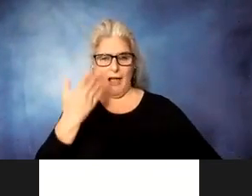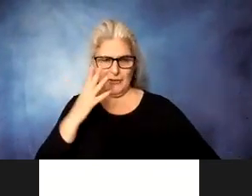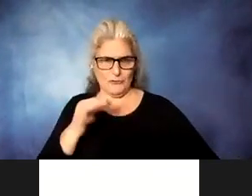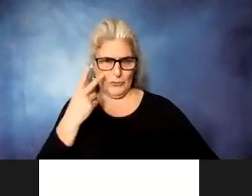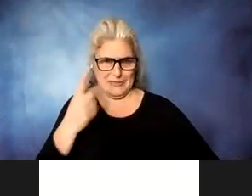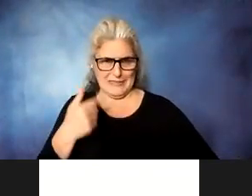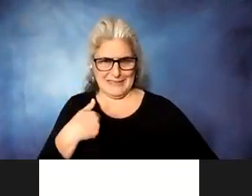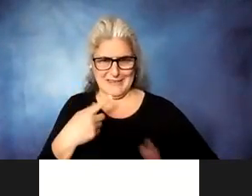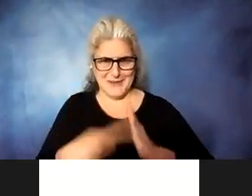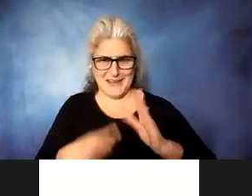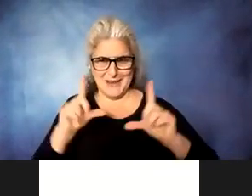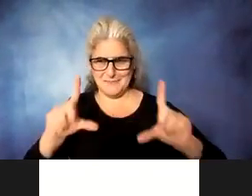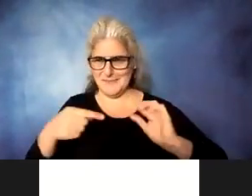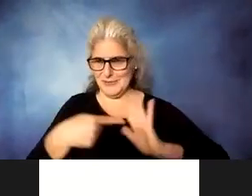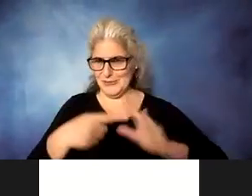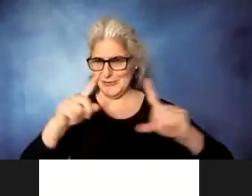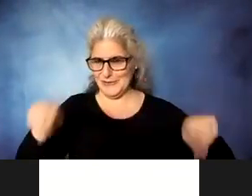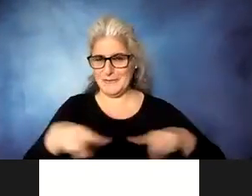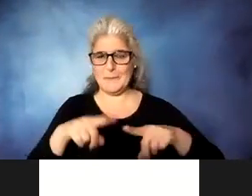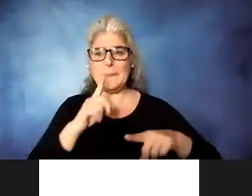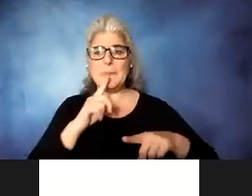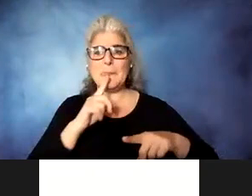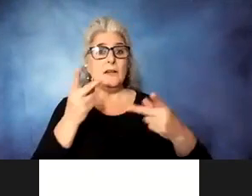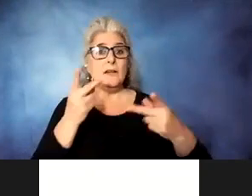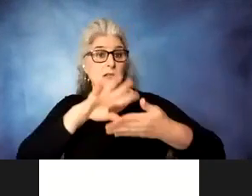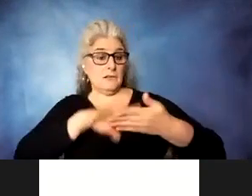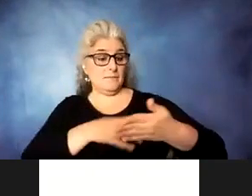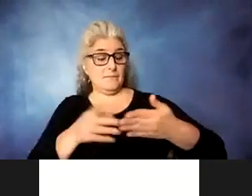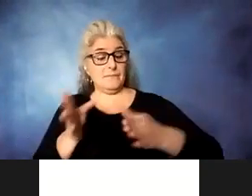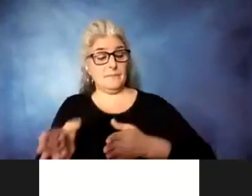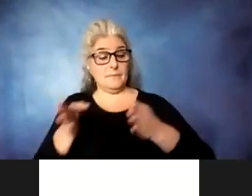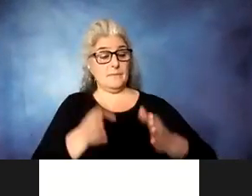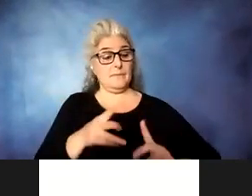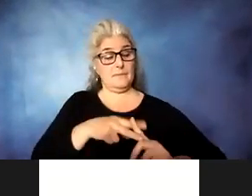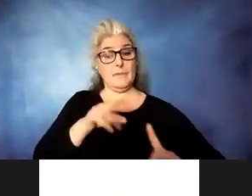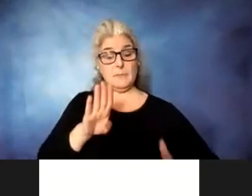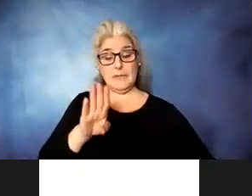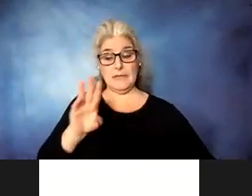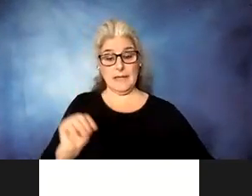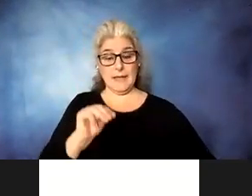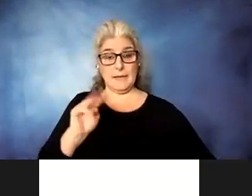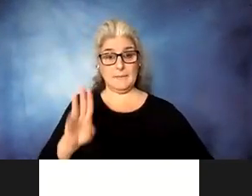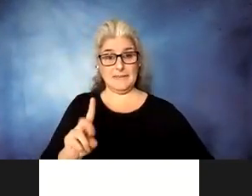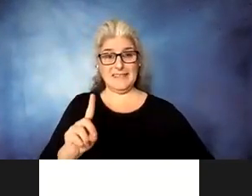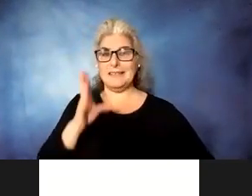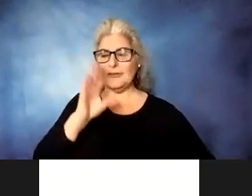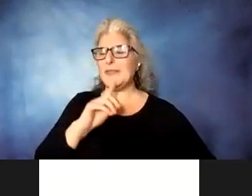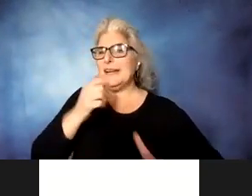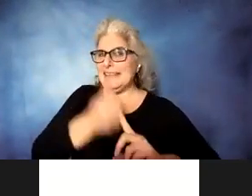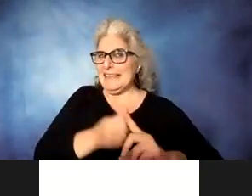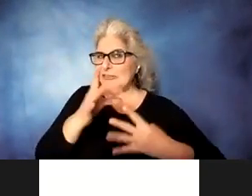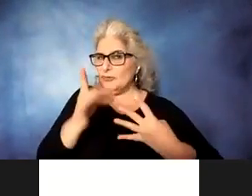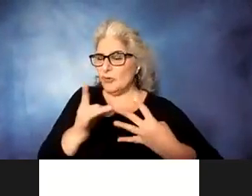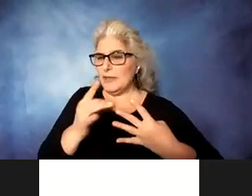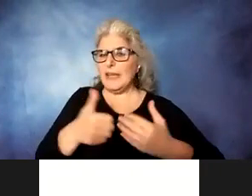The ranked choice ballot is a grid visually. On the BMD, each choice is a separate screen. And if you